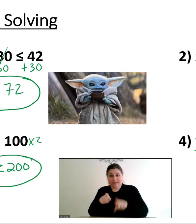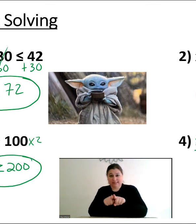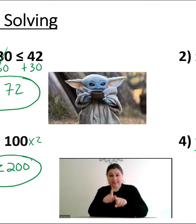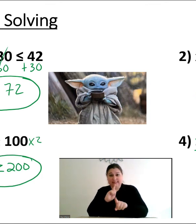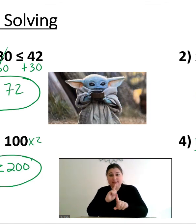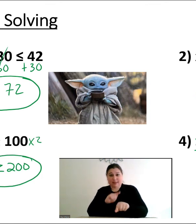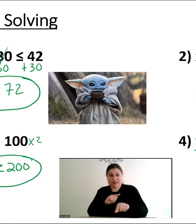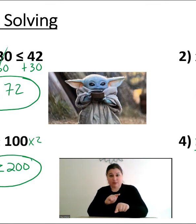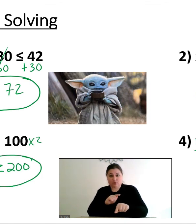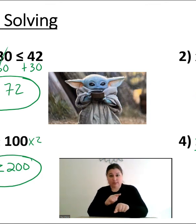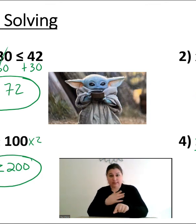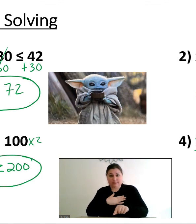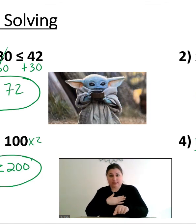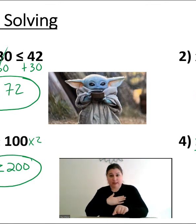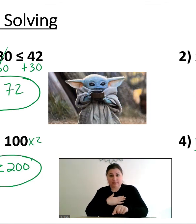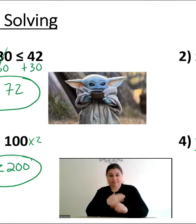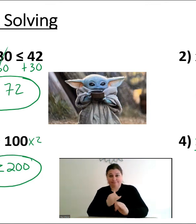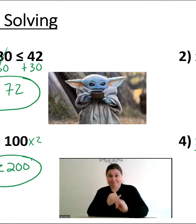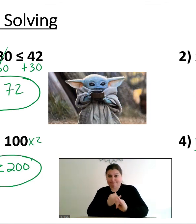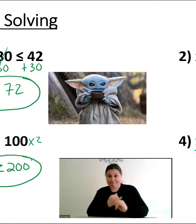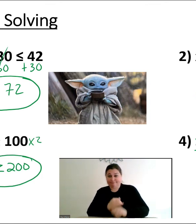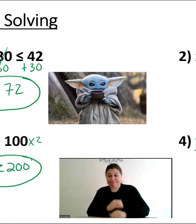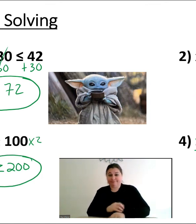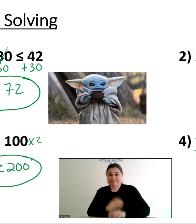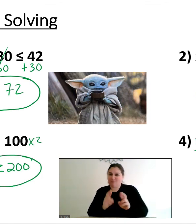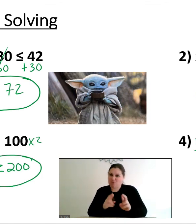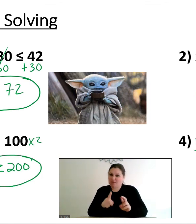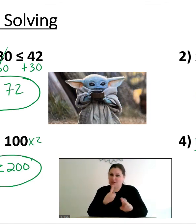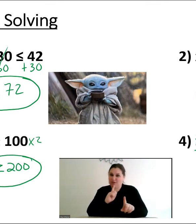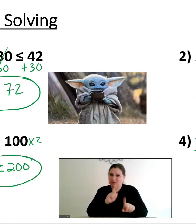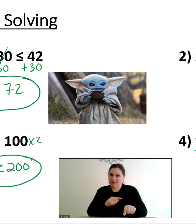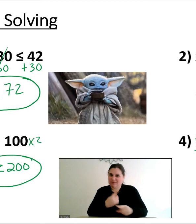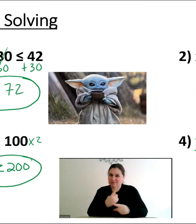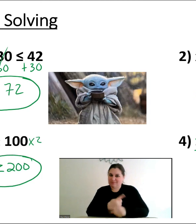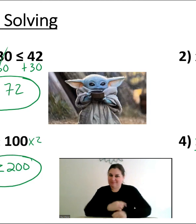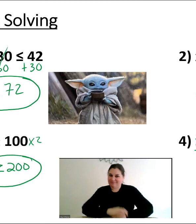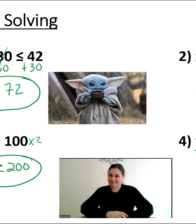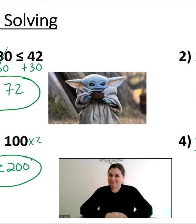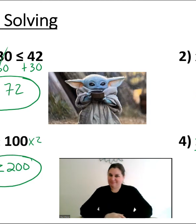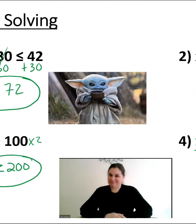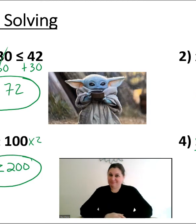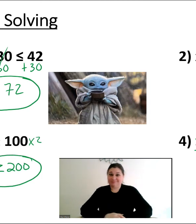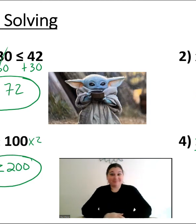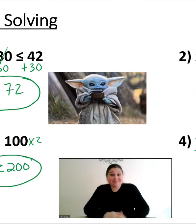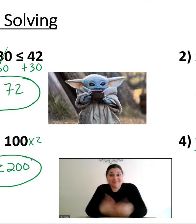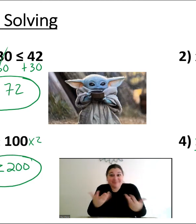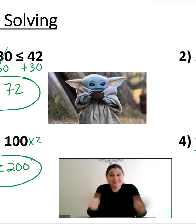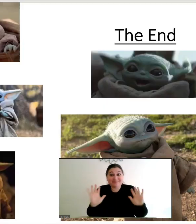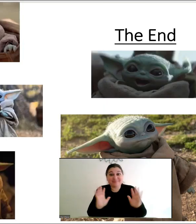Those should be the answers you got. Hopefully you got them right.